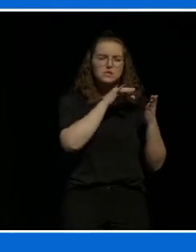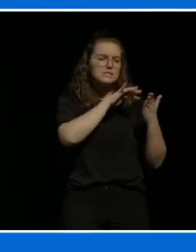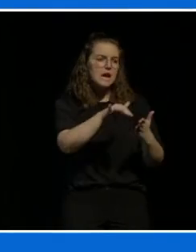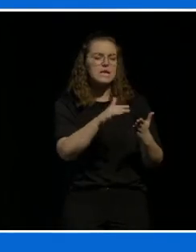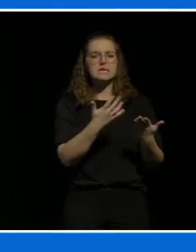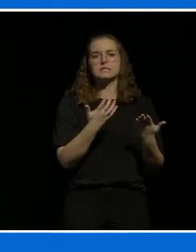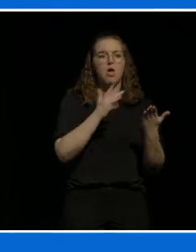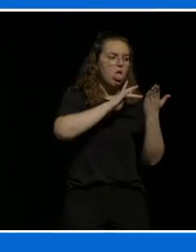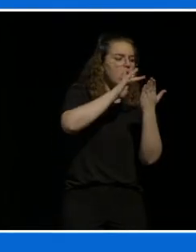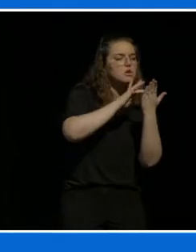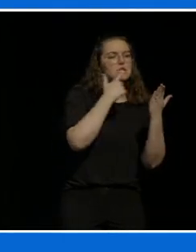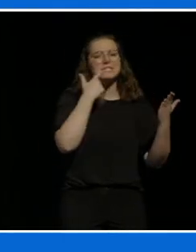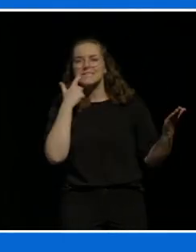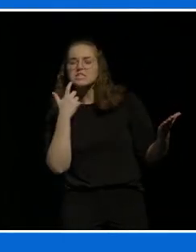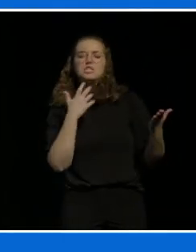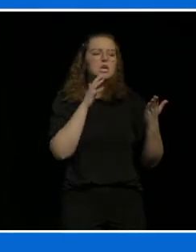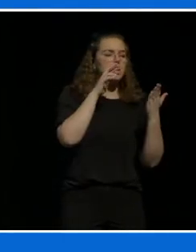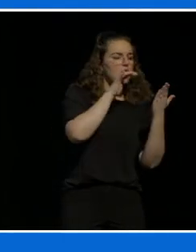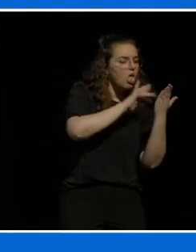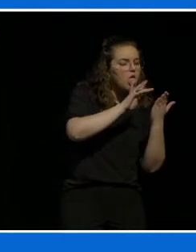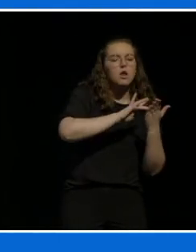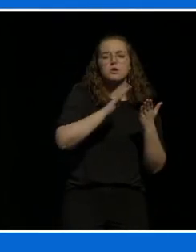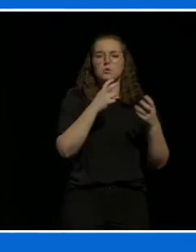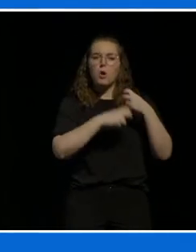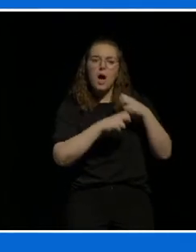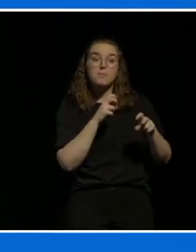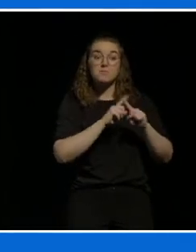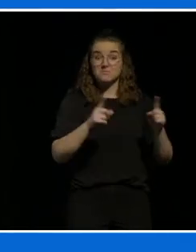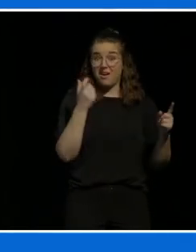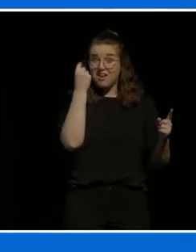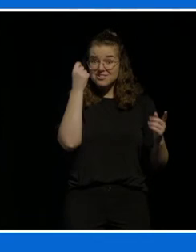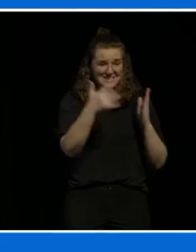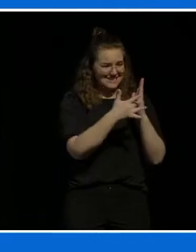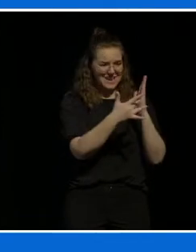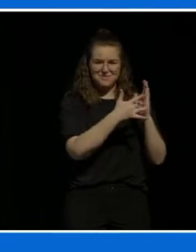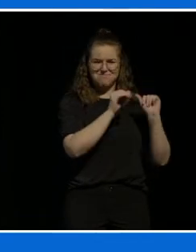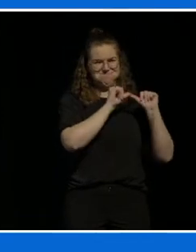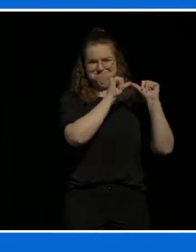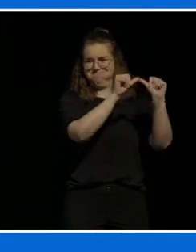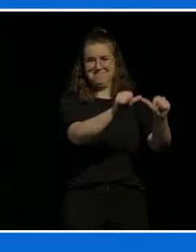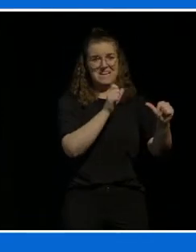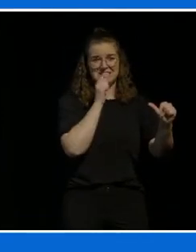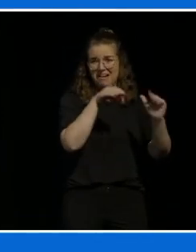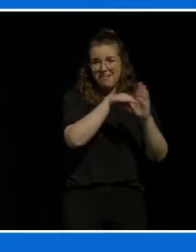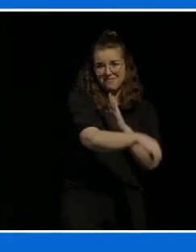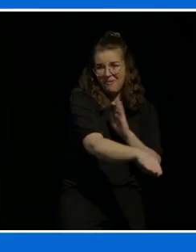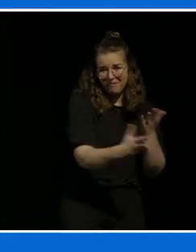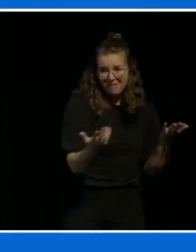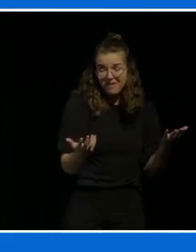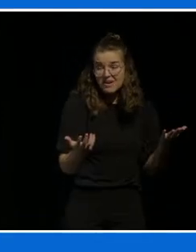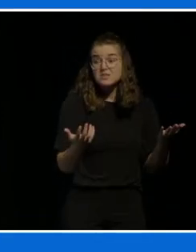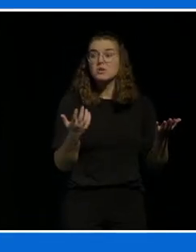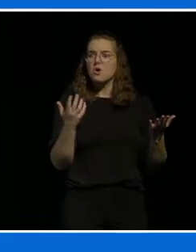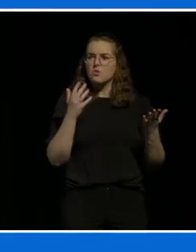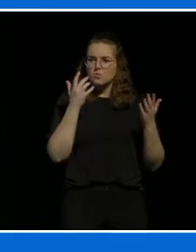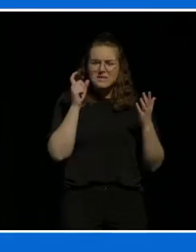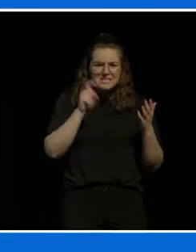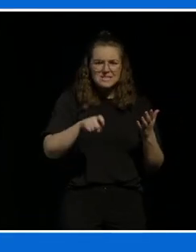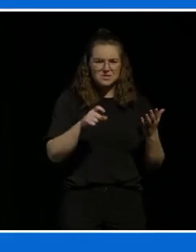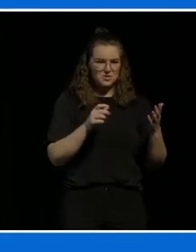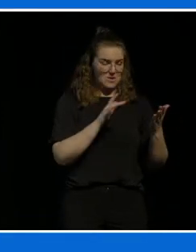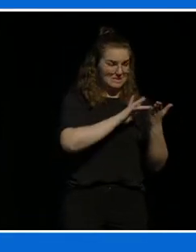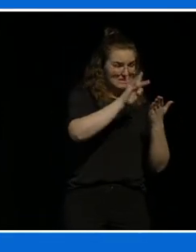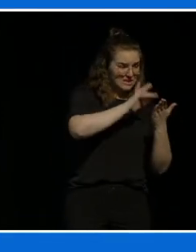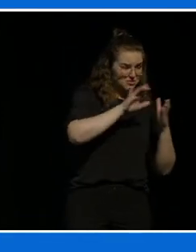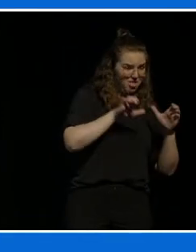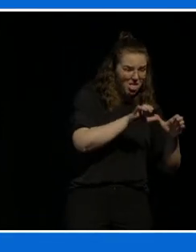digital problematic use, but guess what? Tech's not going anywhere. So in order to study and optimize for digital flourishing and bridge the gap between